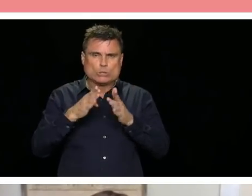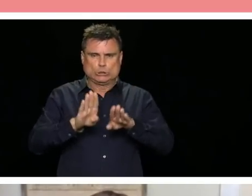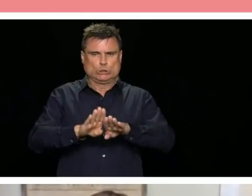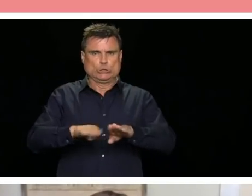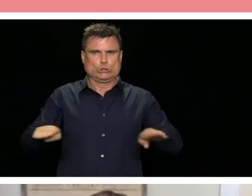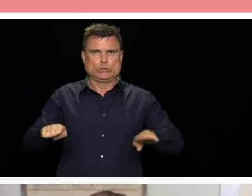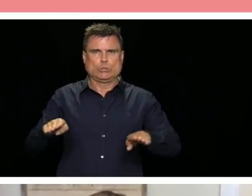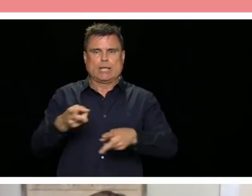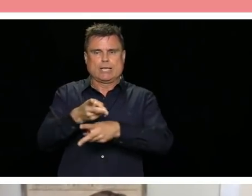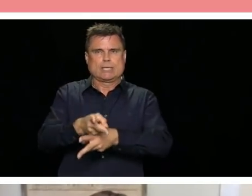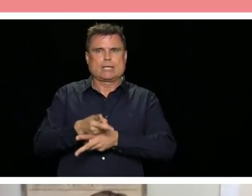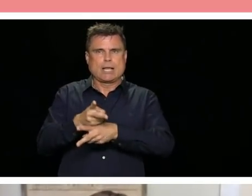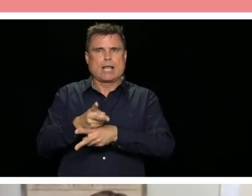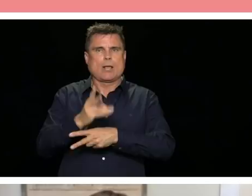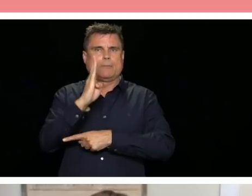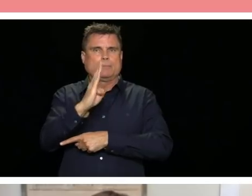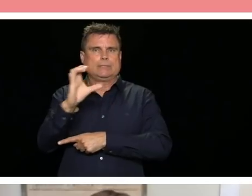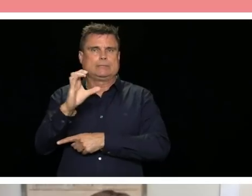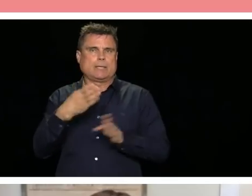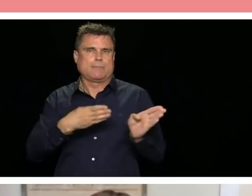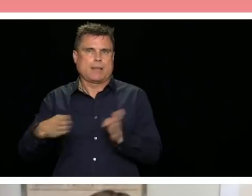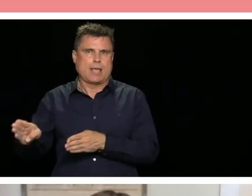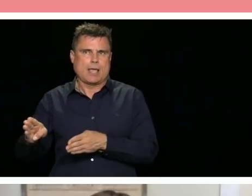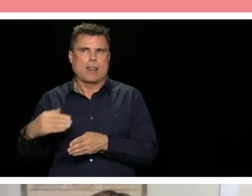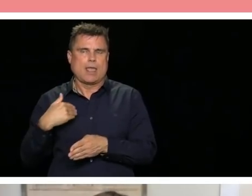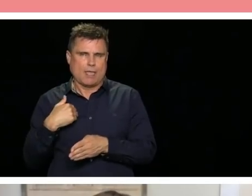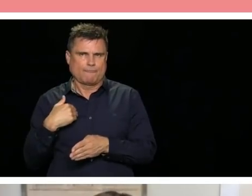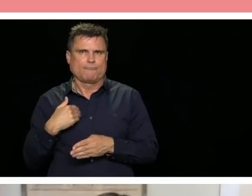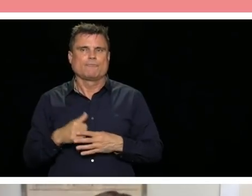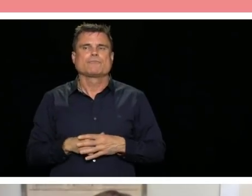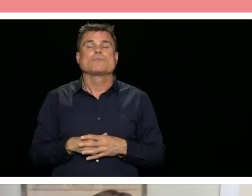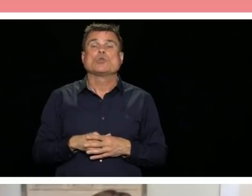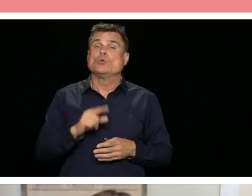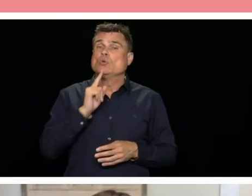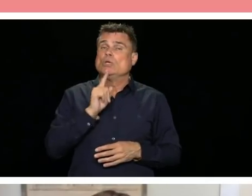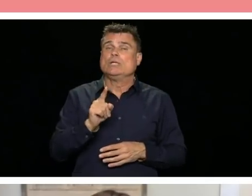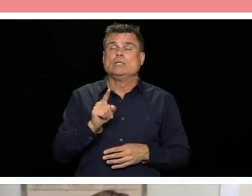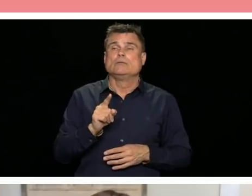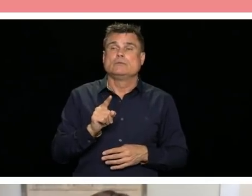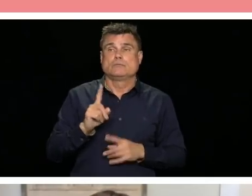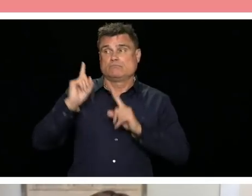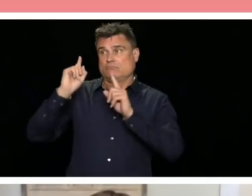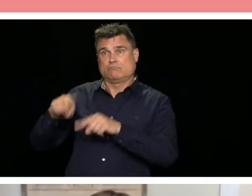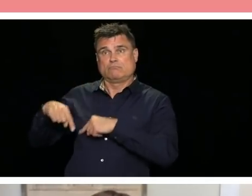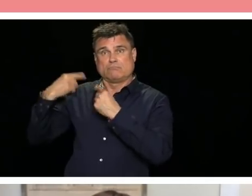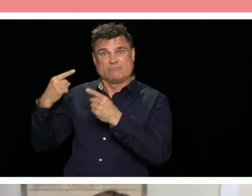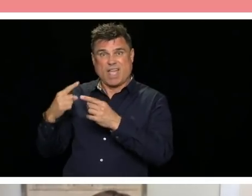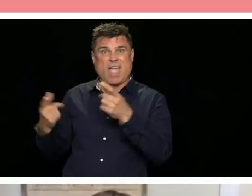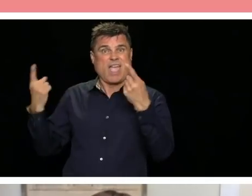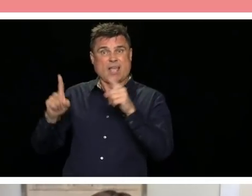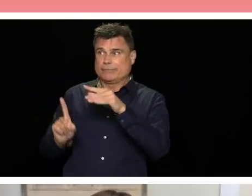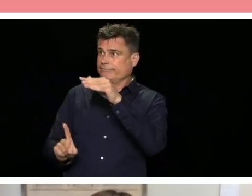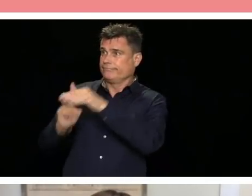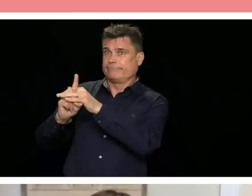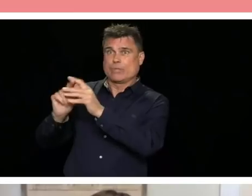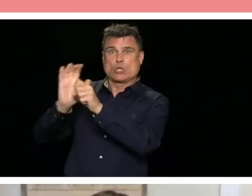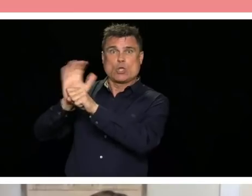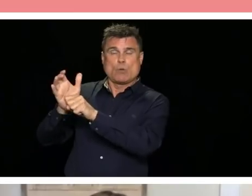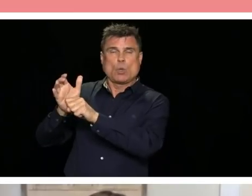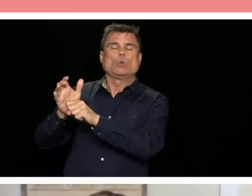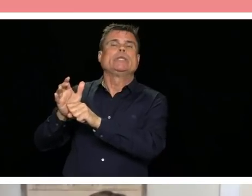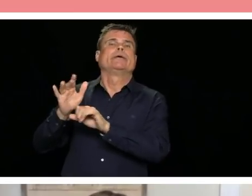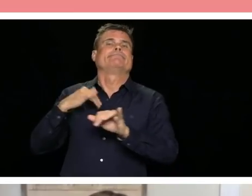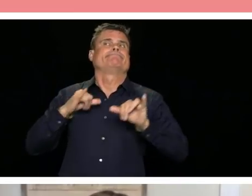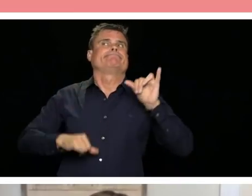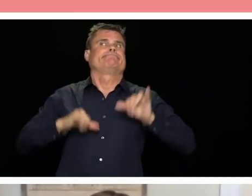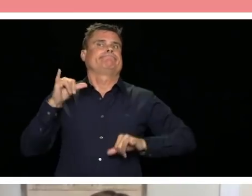importance of childcare. I think when we started this work, we've been trying to convince people that childcare is so important. And now, for example, today I